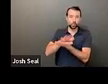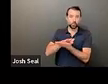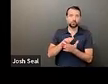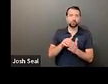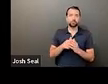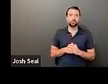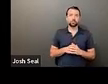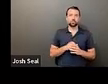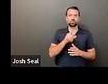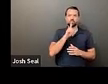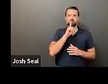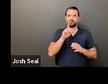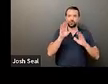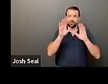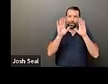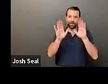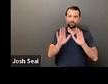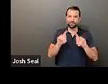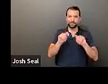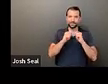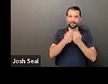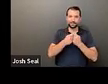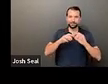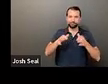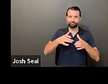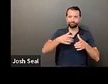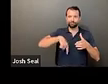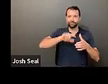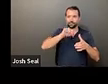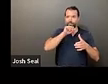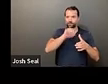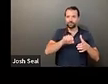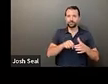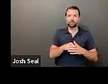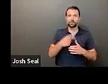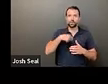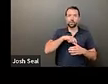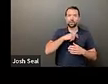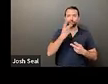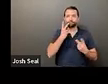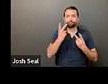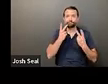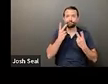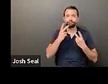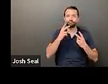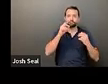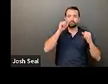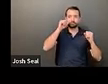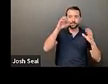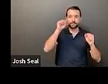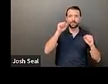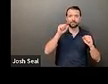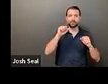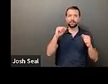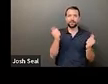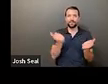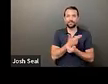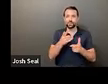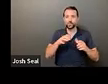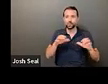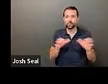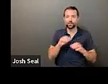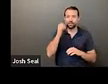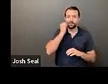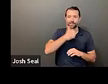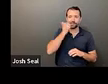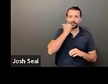team. They're just kicking it. It's so great. And we see great stuff every single day. And we're so proud of you. It's so hard to be teaching right